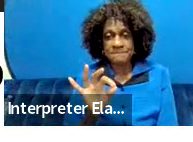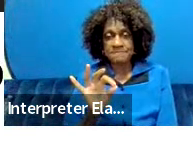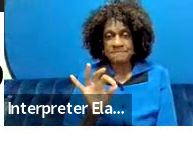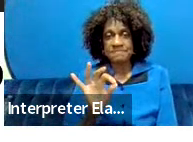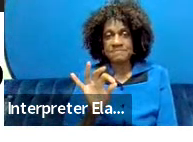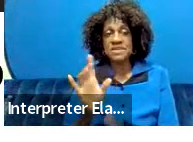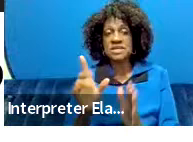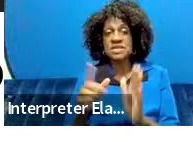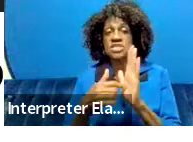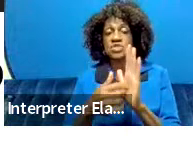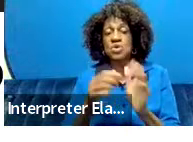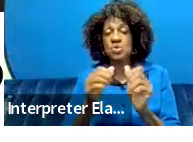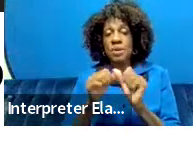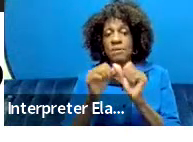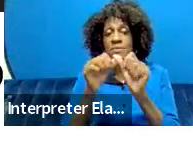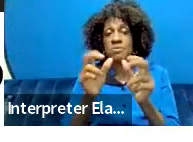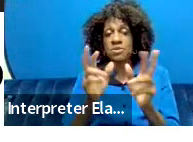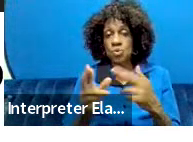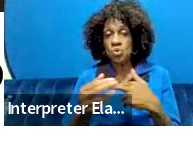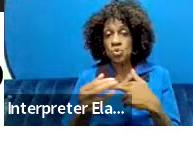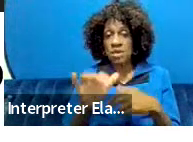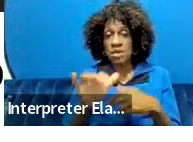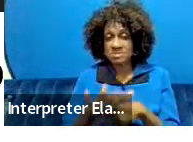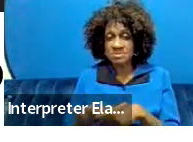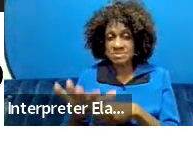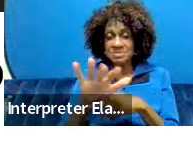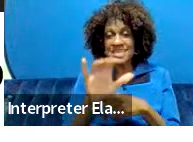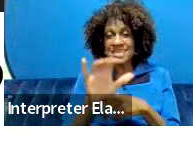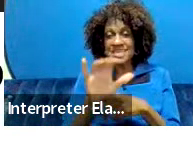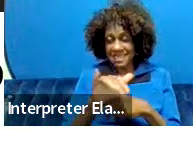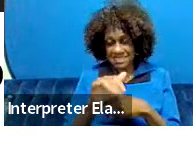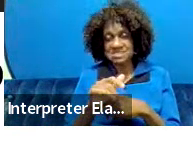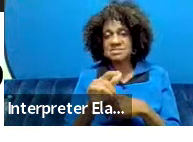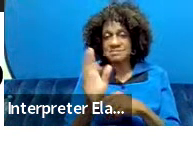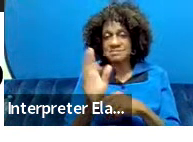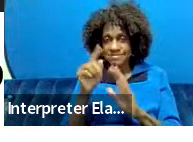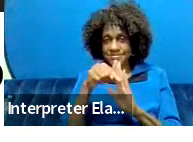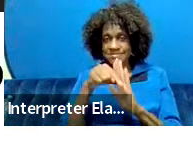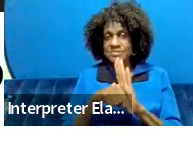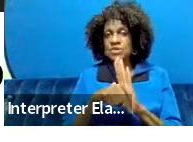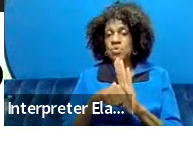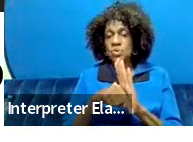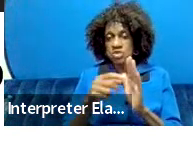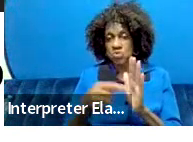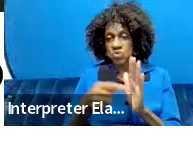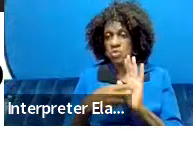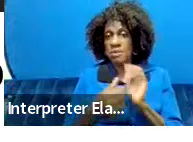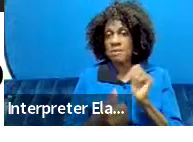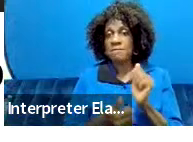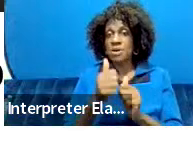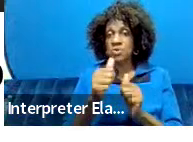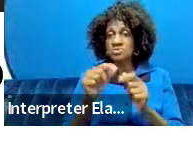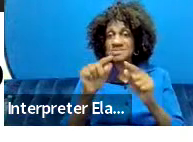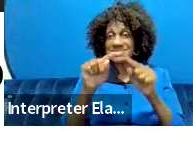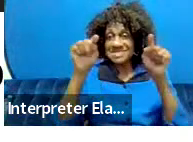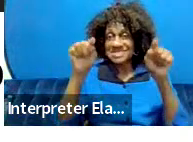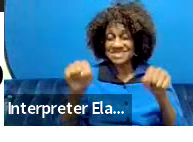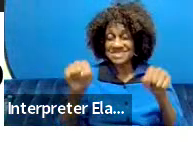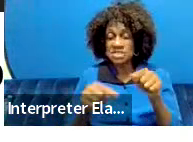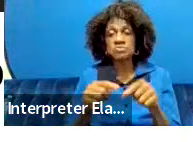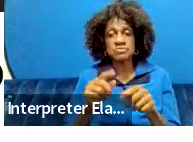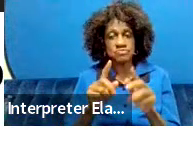Designation of permanent rooms and spaces. And really, this is the meat of where the tactile requirements are. Most signs that are required to be tactile